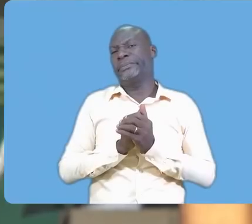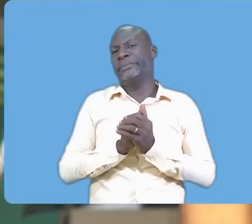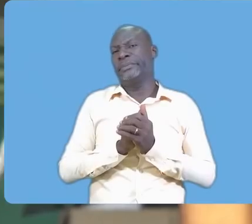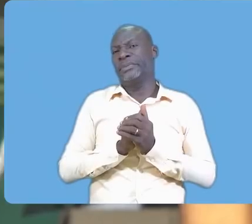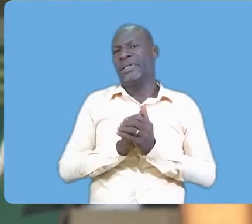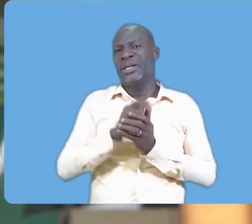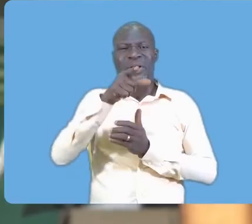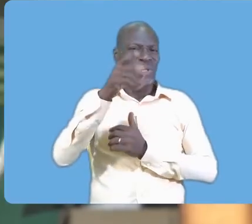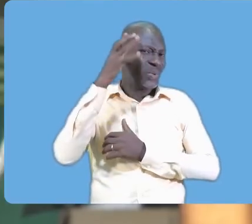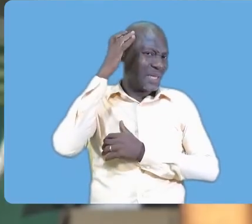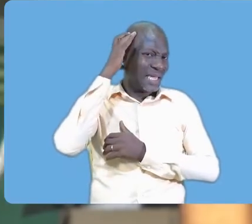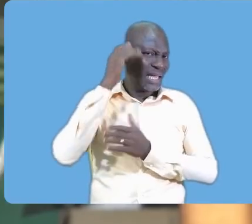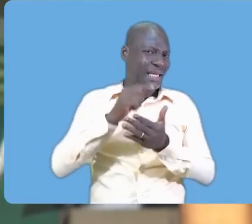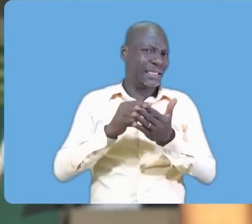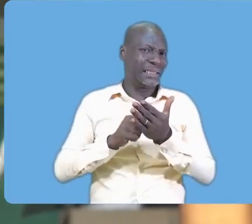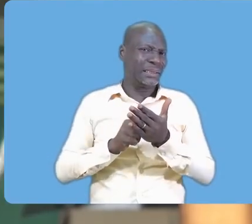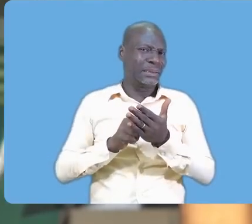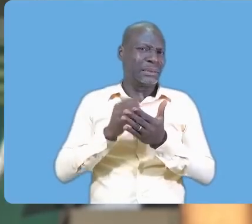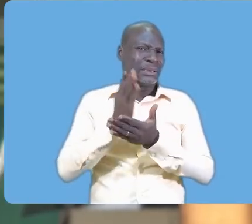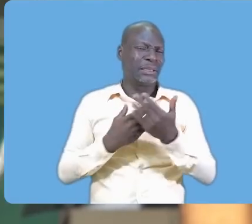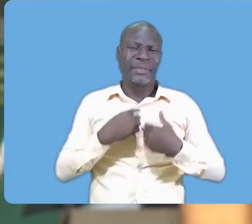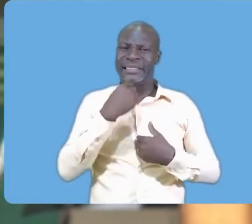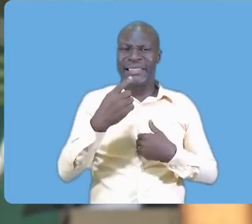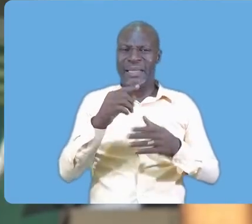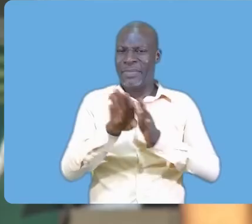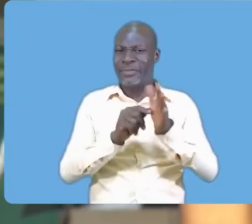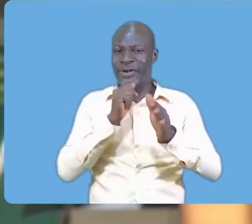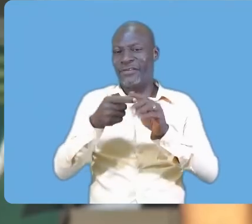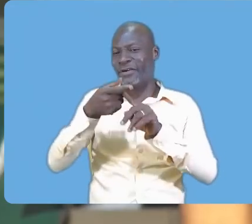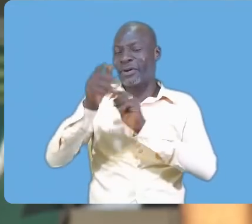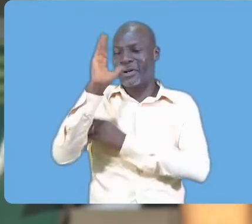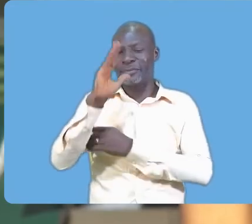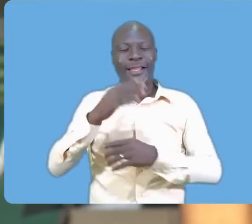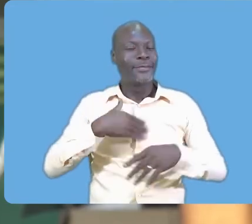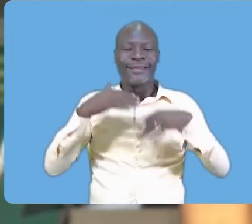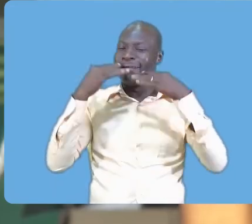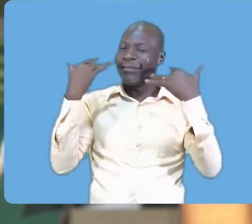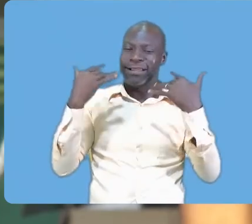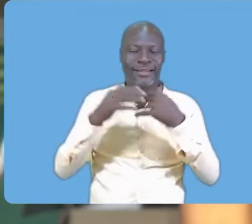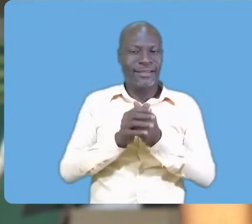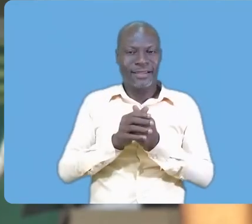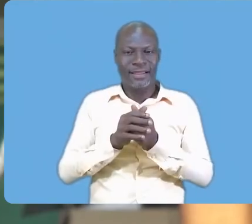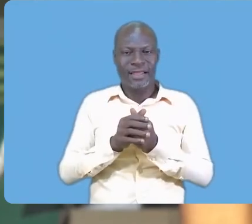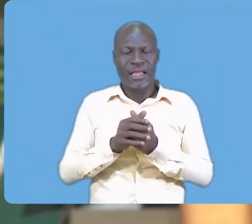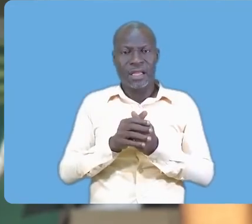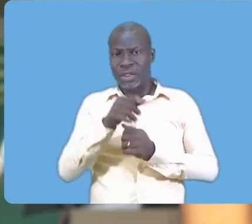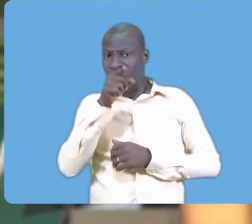Meten samu atete seyi, no obi kati samu se Bible, e mfiri nyankopo wa, nanu huye mesre se. Yewra Yesu